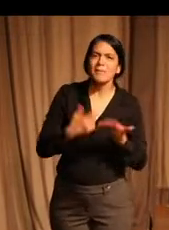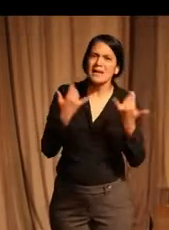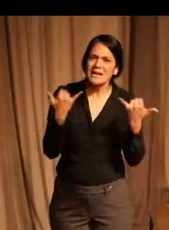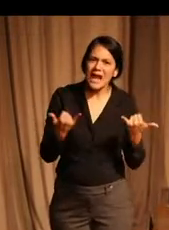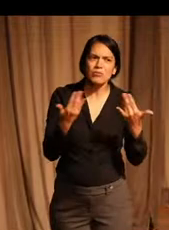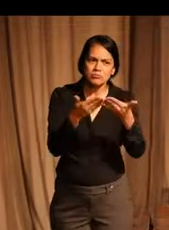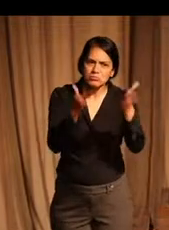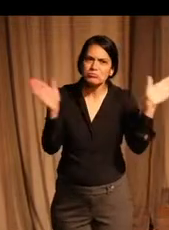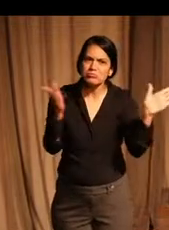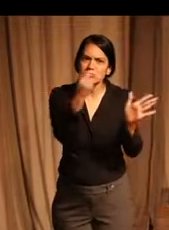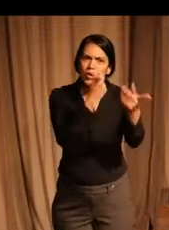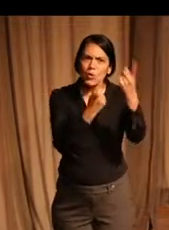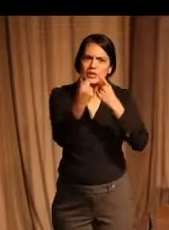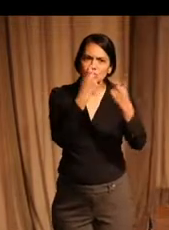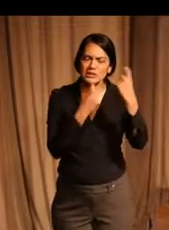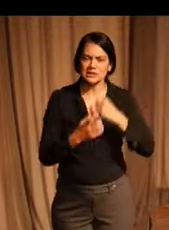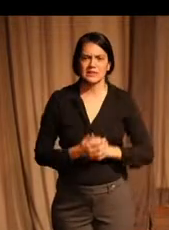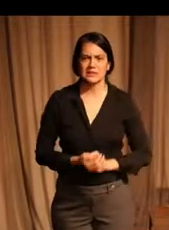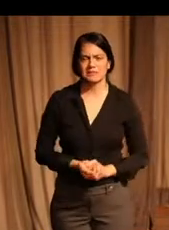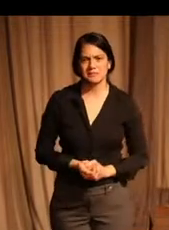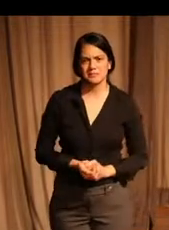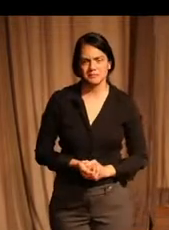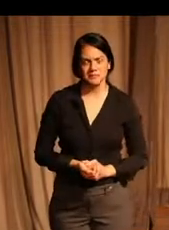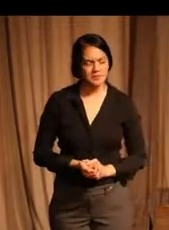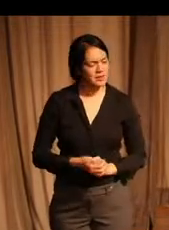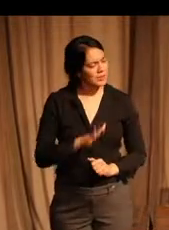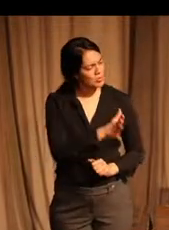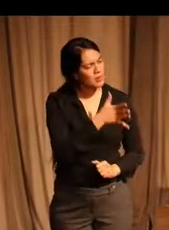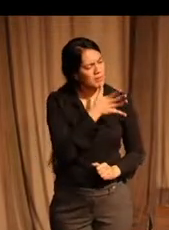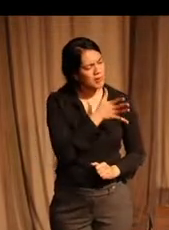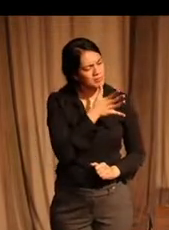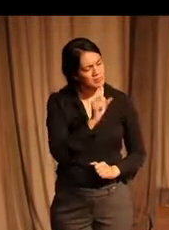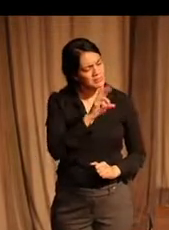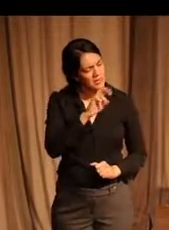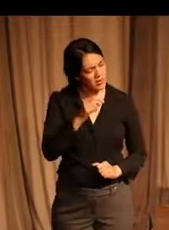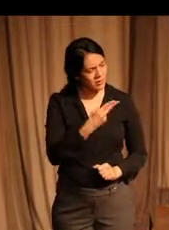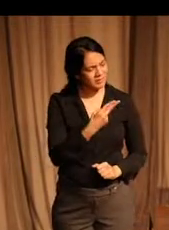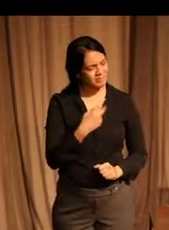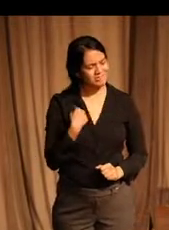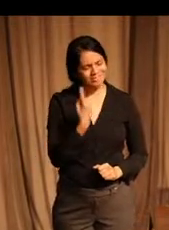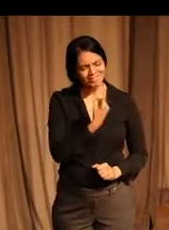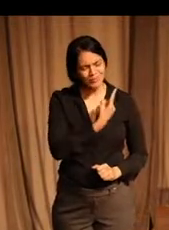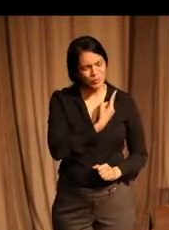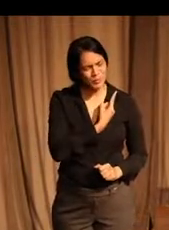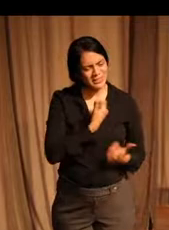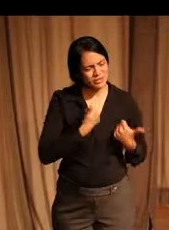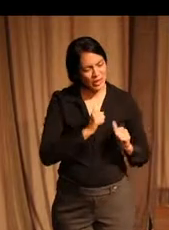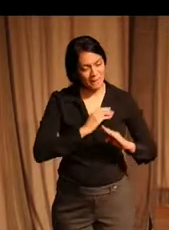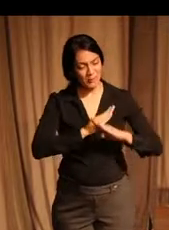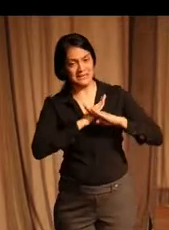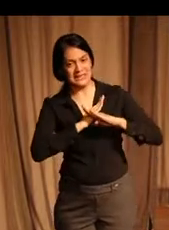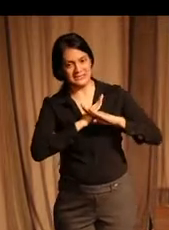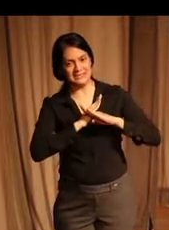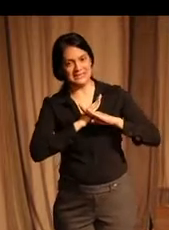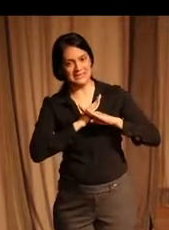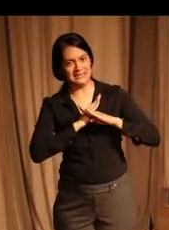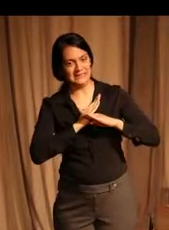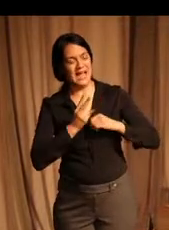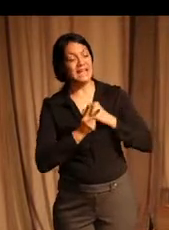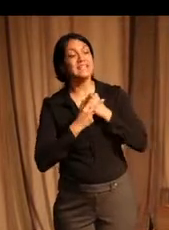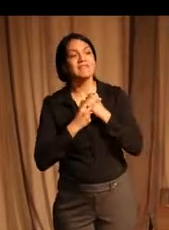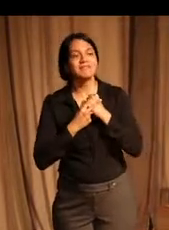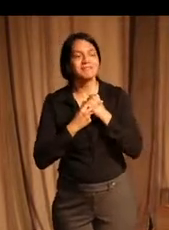going back to your mom, Annouchka, I think we end on preservation, right? Like, you know, we talk about telling